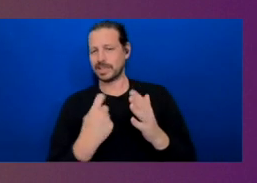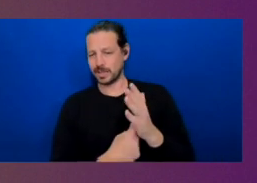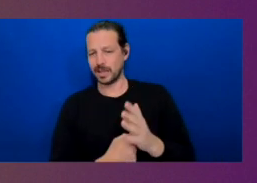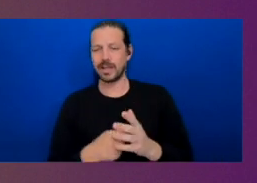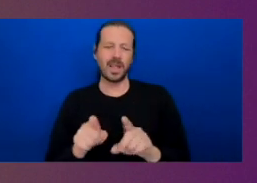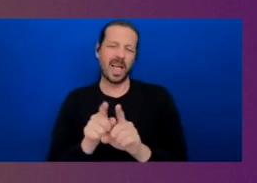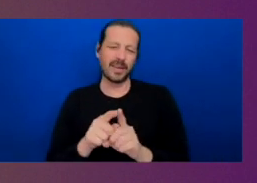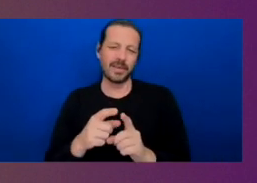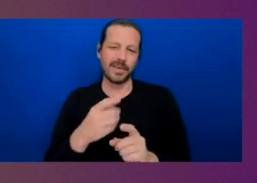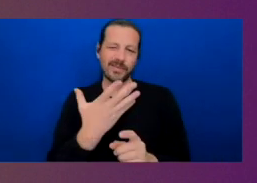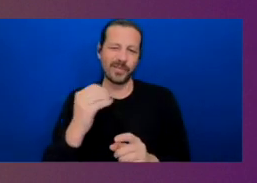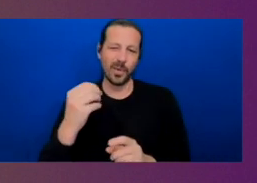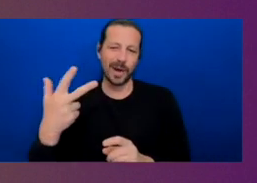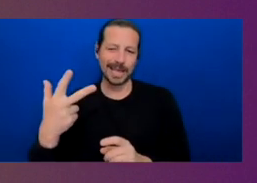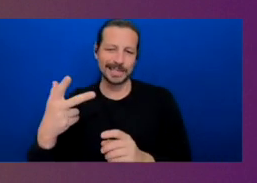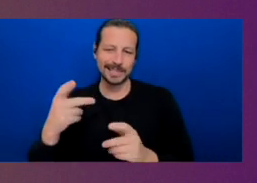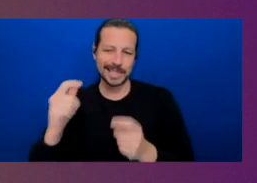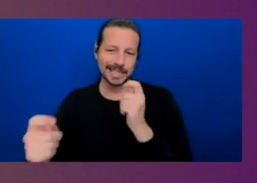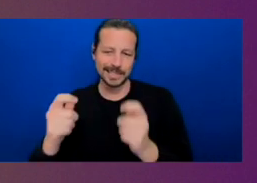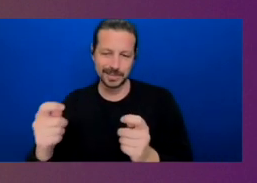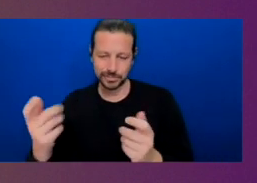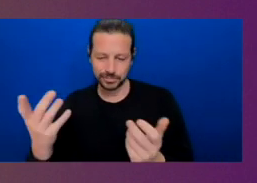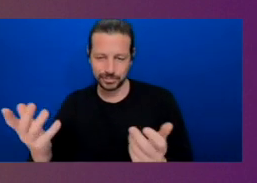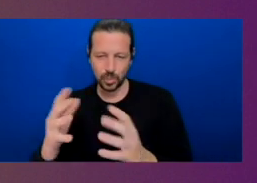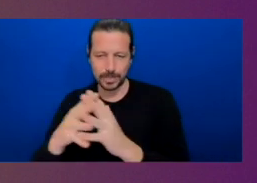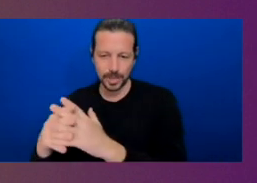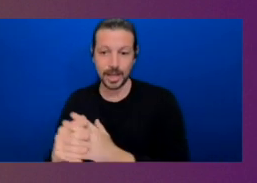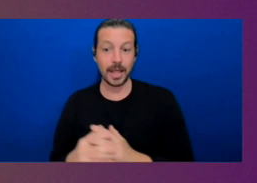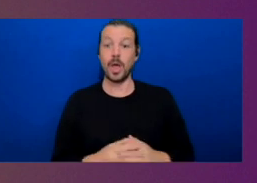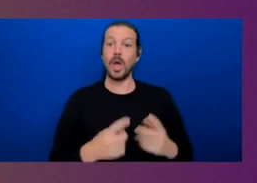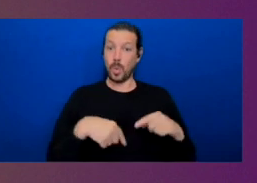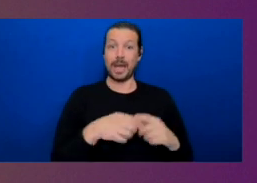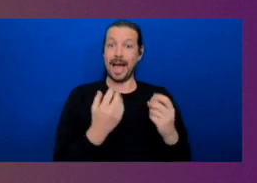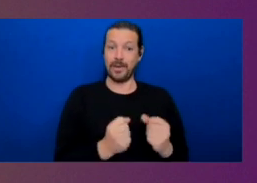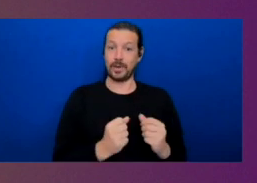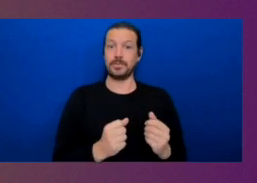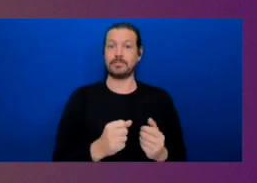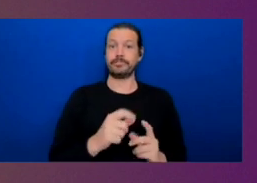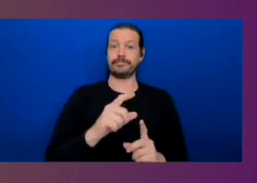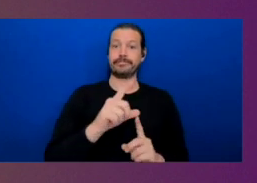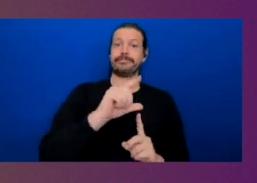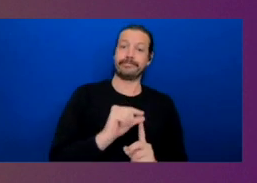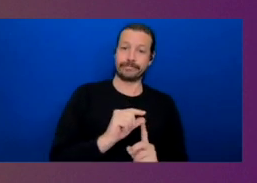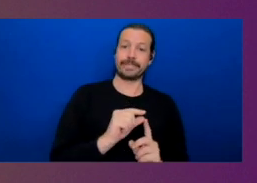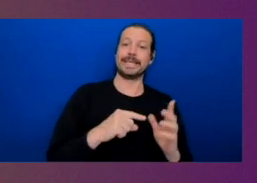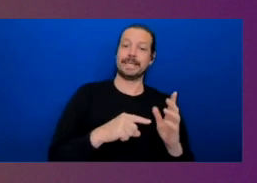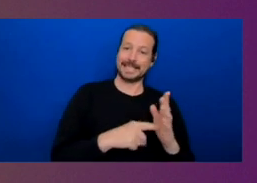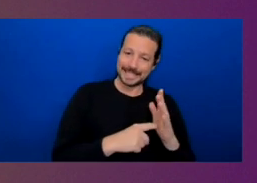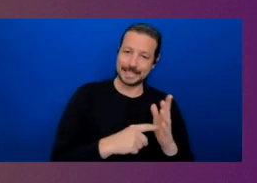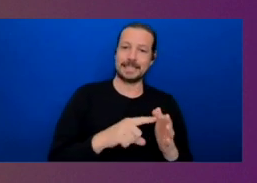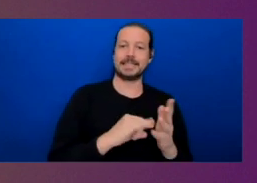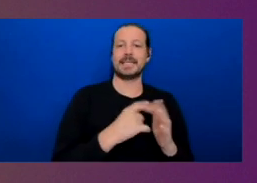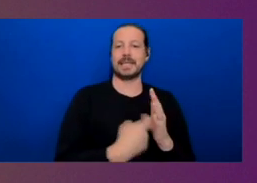essentially. At Google, we have a thing called, we have a trusted tester program, lowercase t is on both sides, though we sometimes will capitalize it.